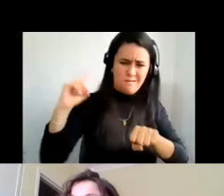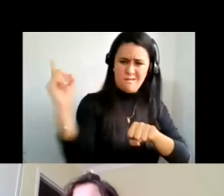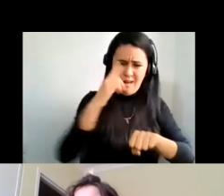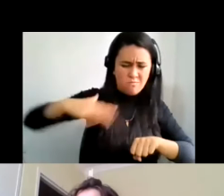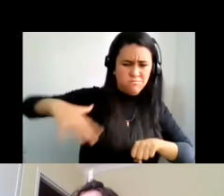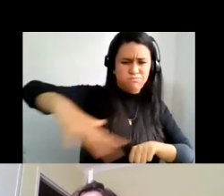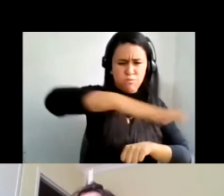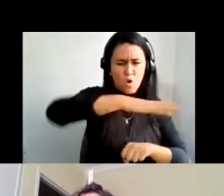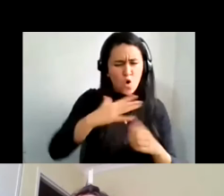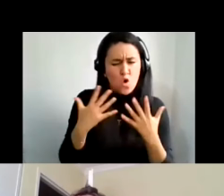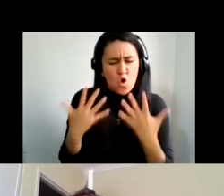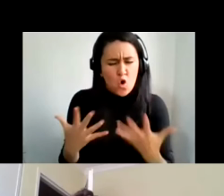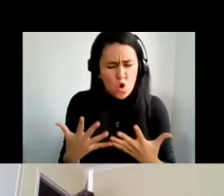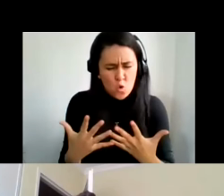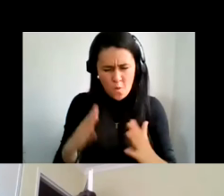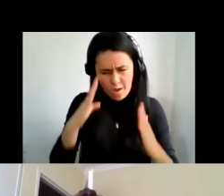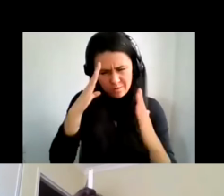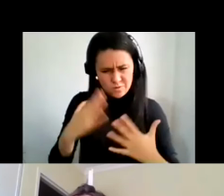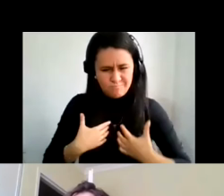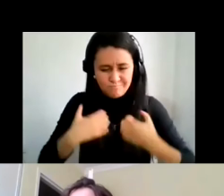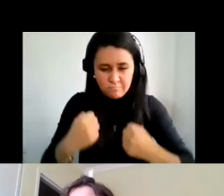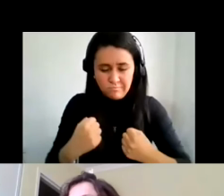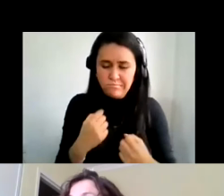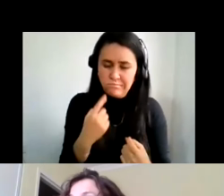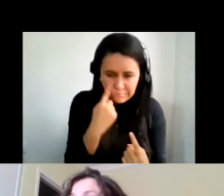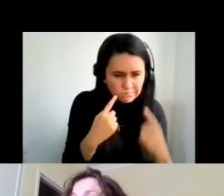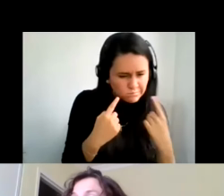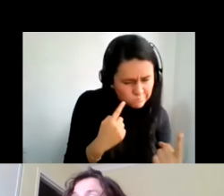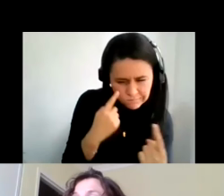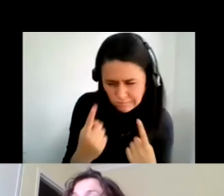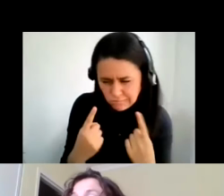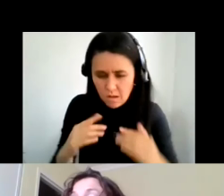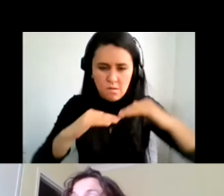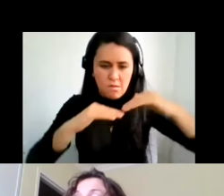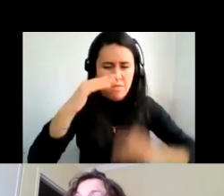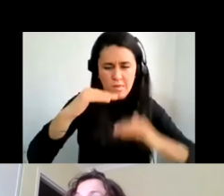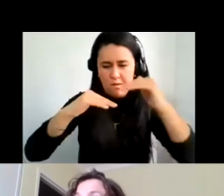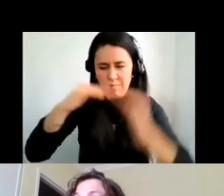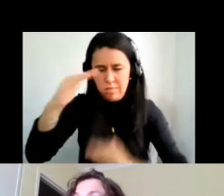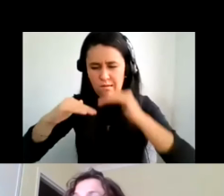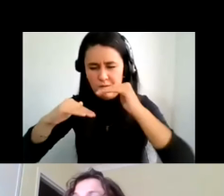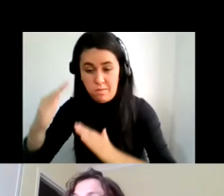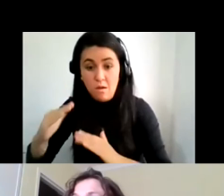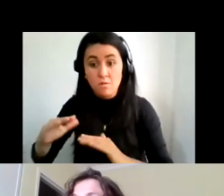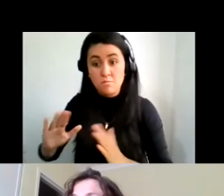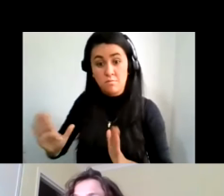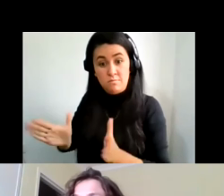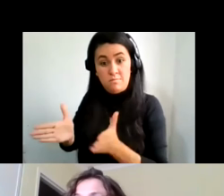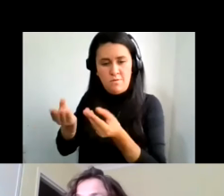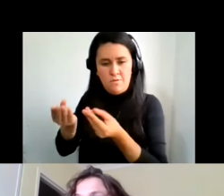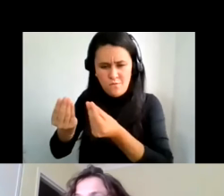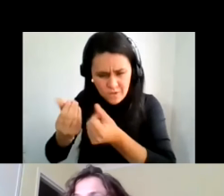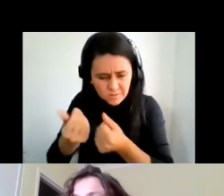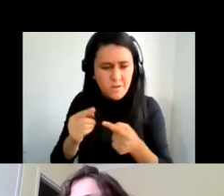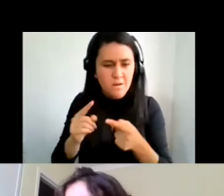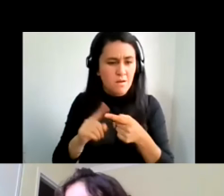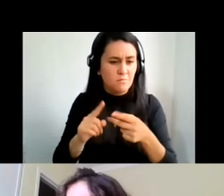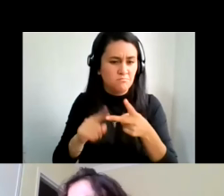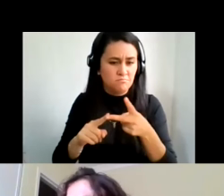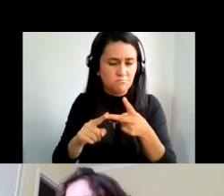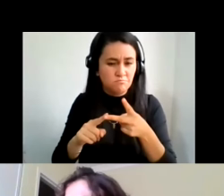to non-medical needs and ensuring integrated patient-centered care. And fundamentally, it's about ensuring the right to health for